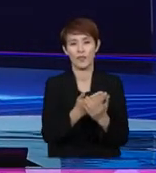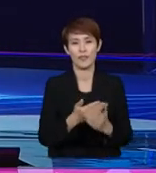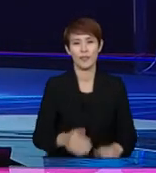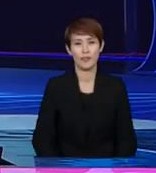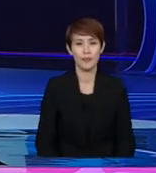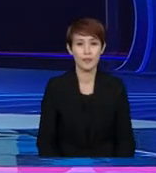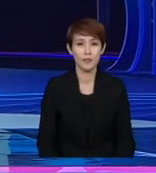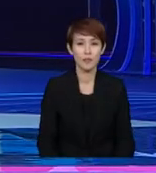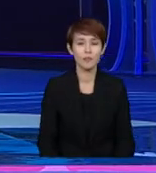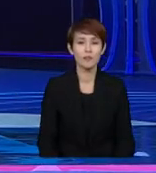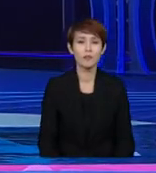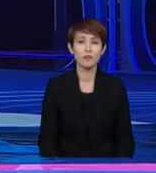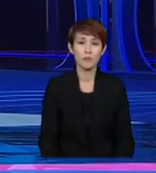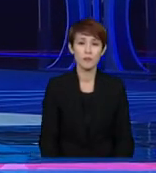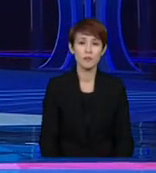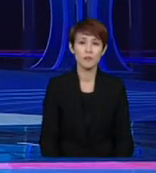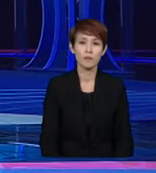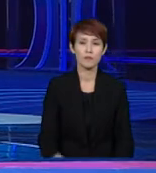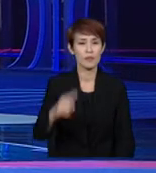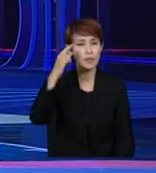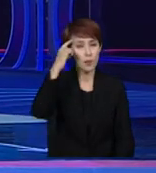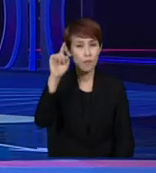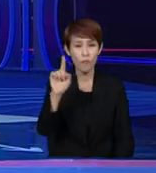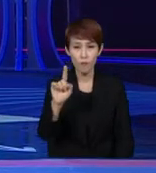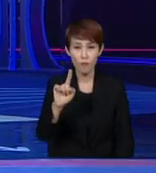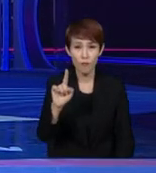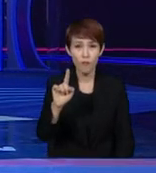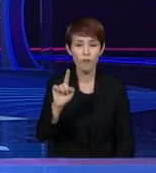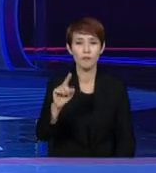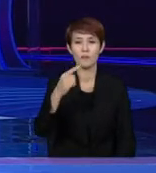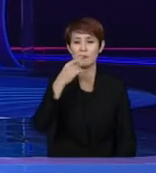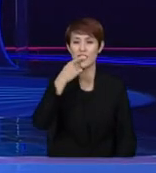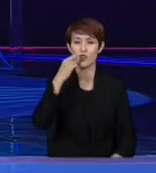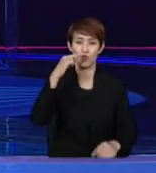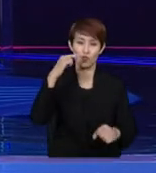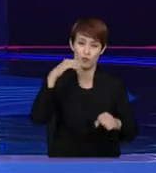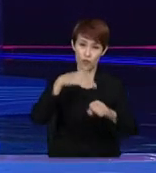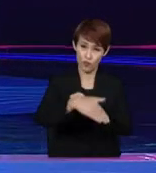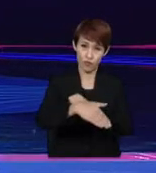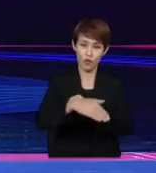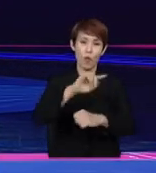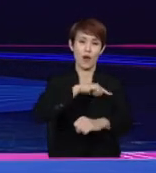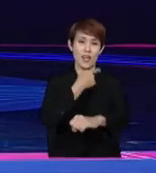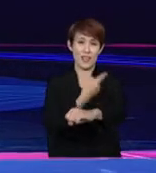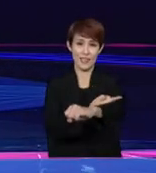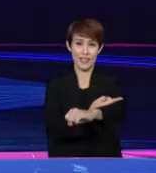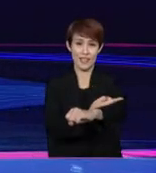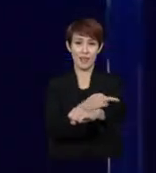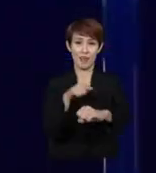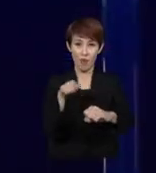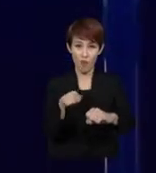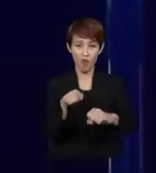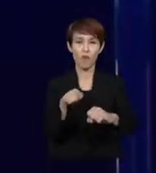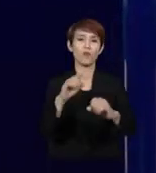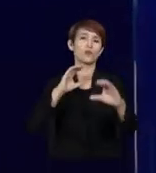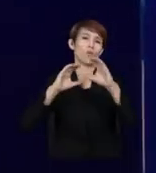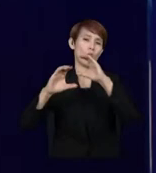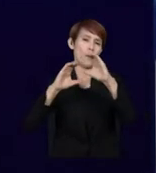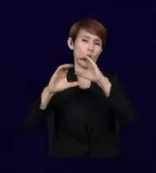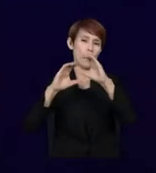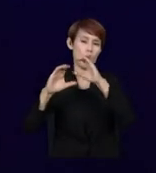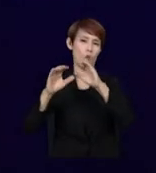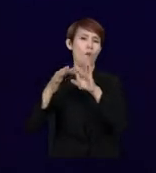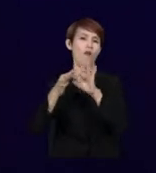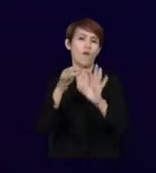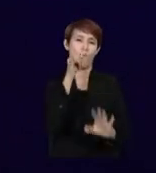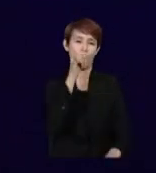the democratic rights that are tied to some form of communication. So free speech, free